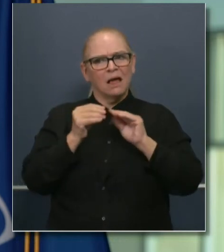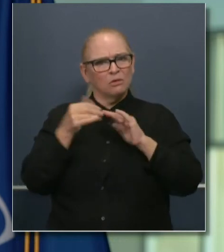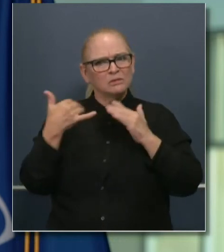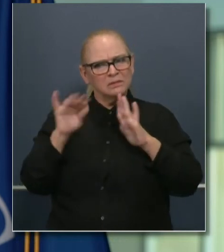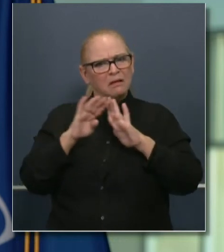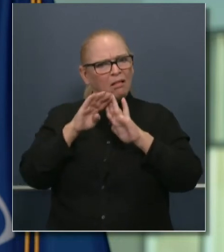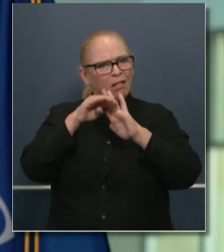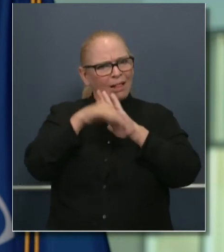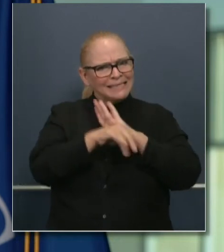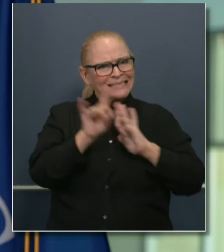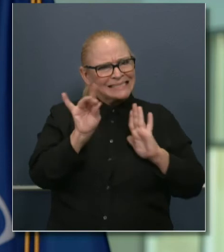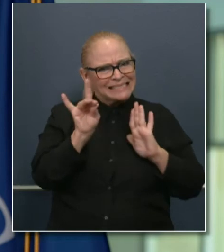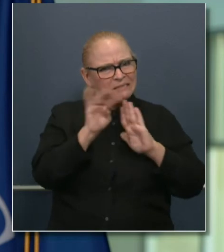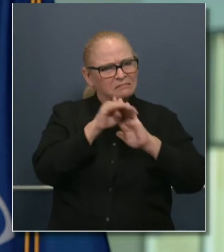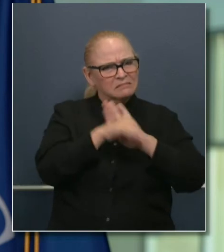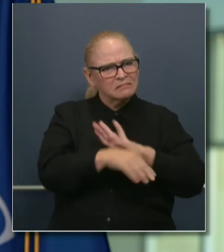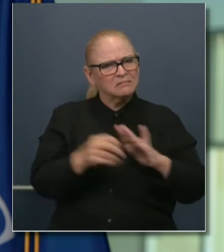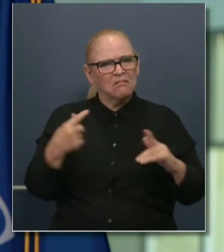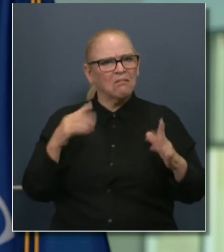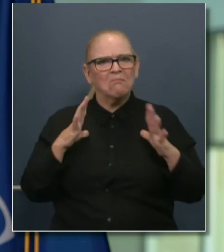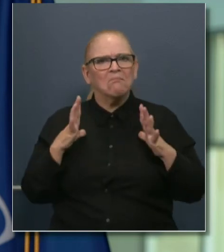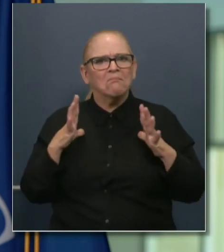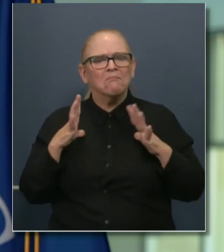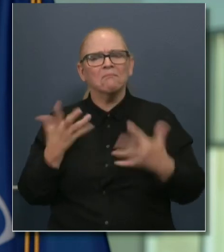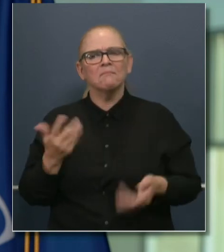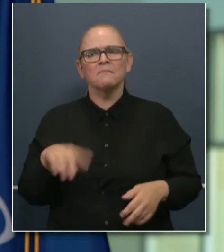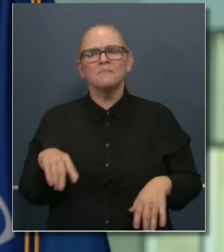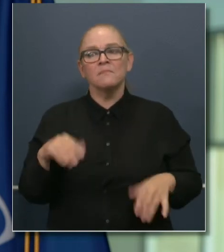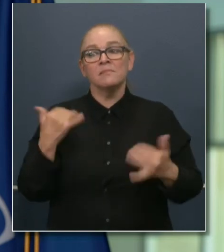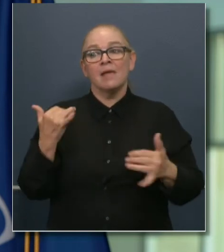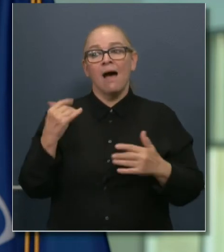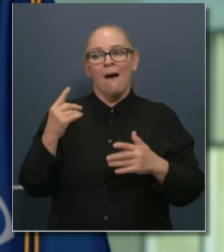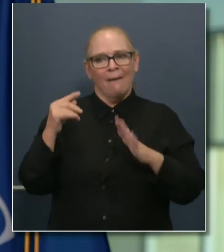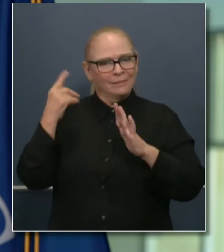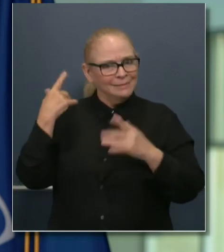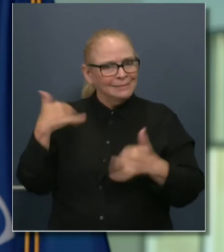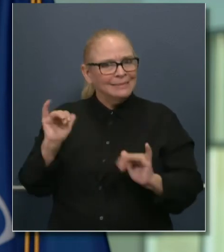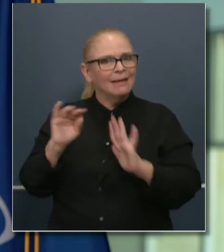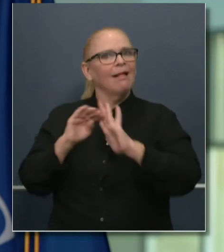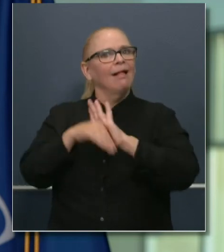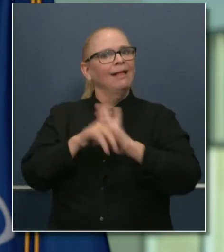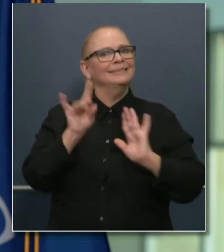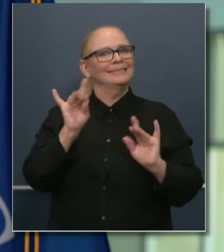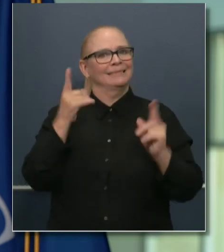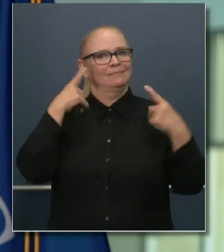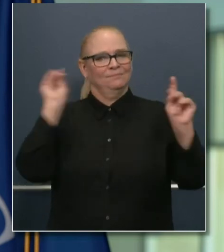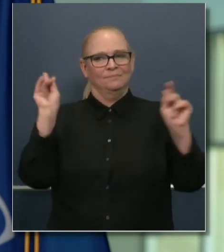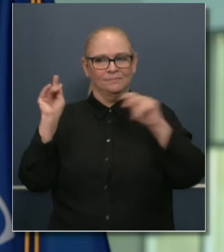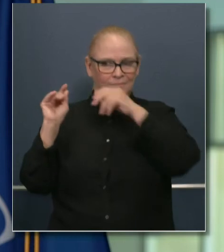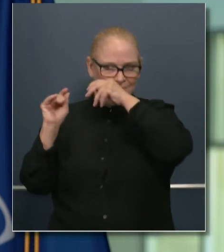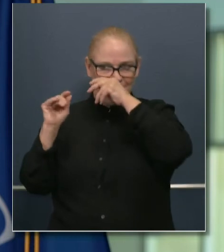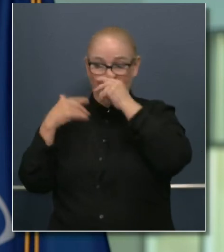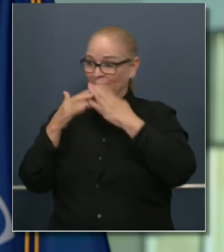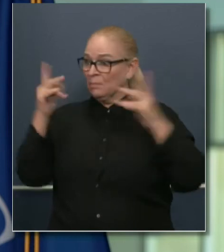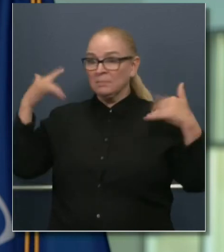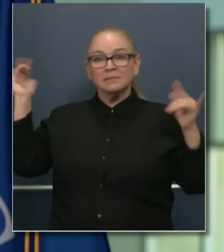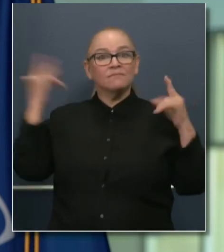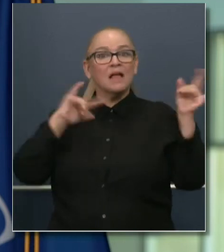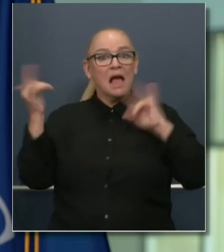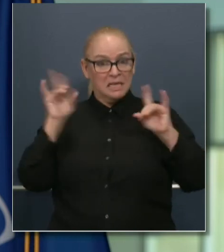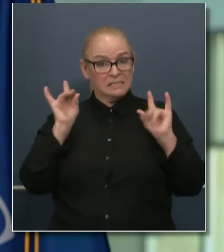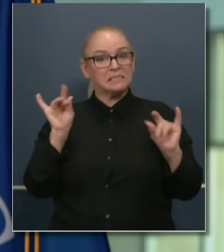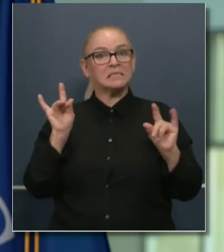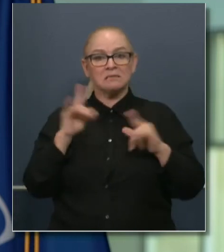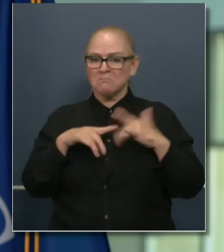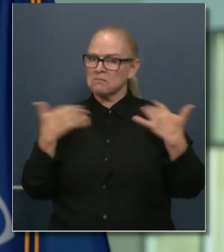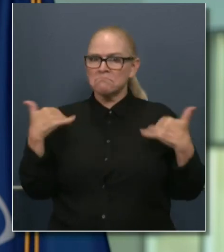early on, and you're now seeing this modest decline that we've exampled here today. So to the extent, and again, I've been very